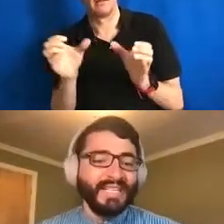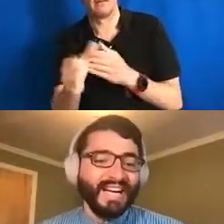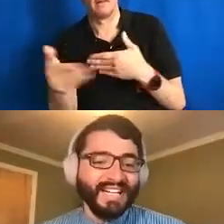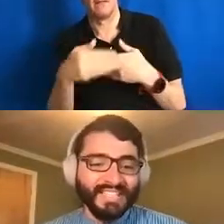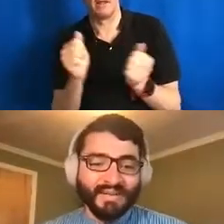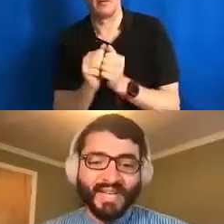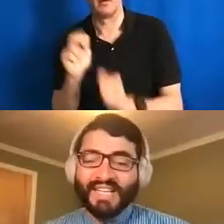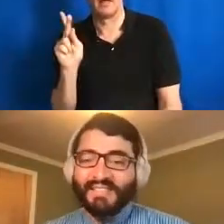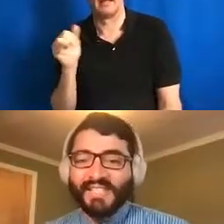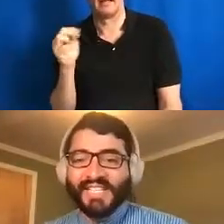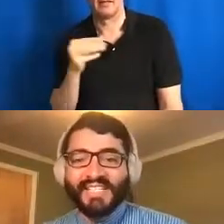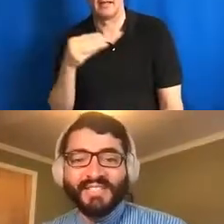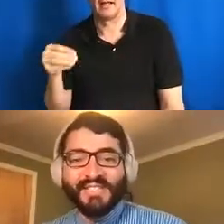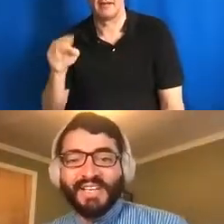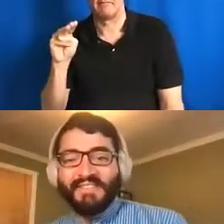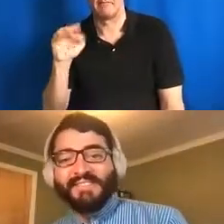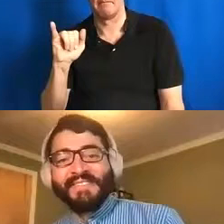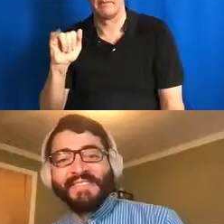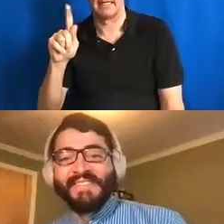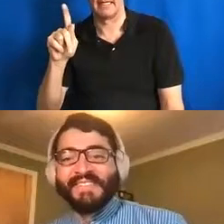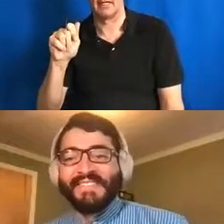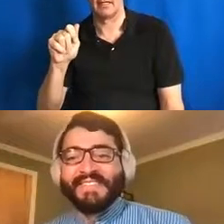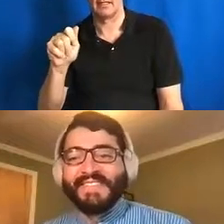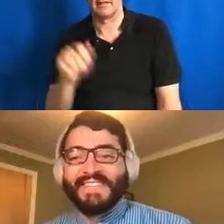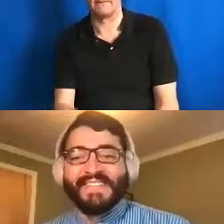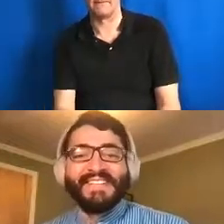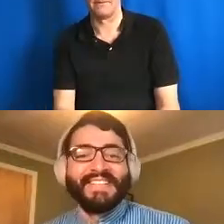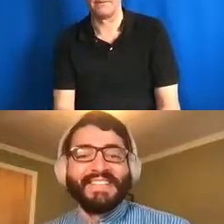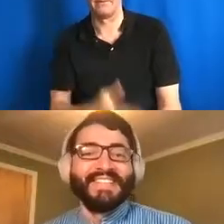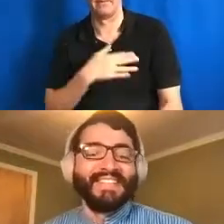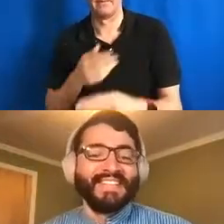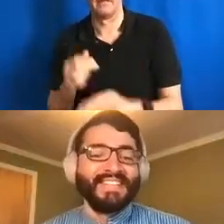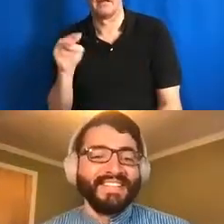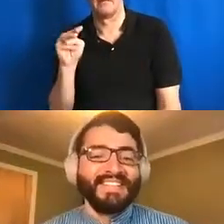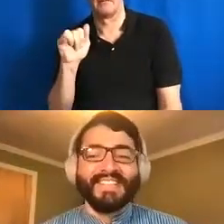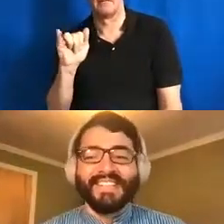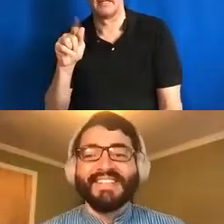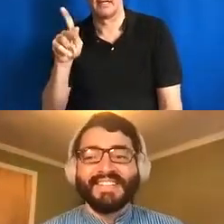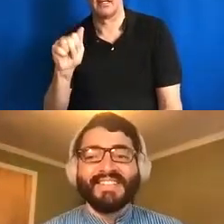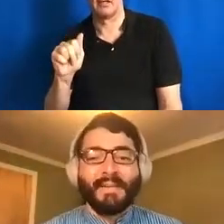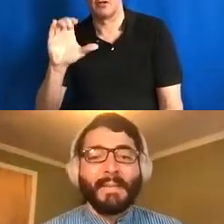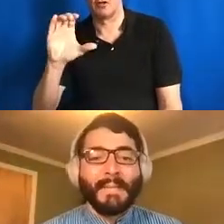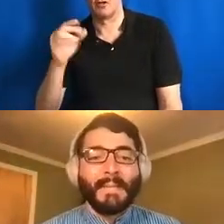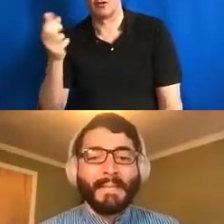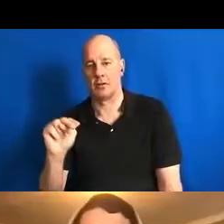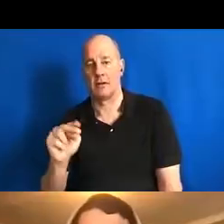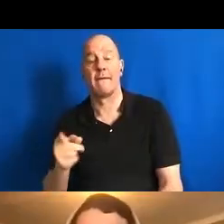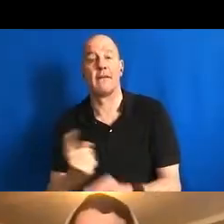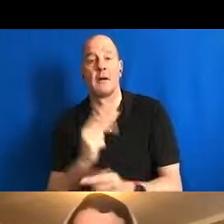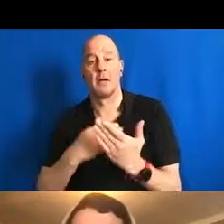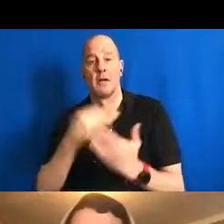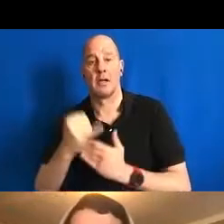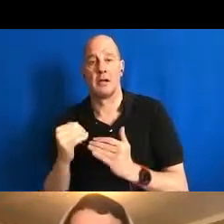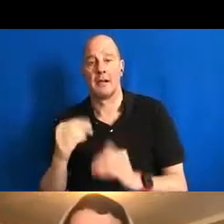and Miyaka. So Miyaka, would you like to introduce yourself? Hi, my name is Miyaka Cochran from Project Equity. I'm a business